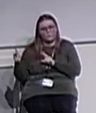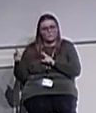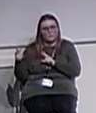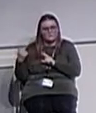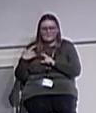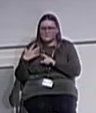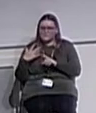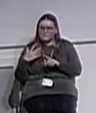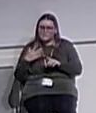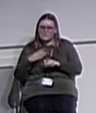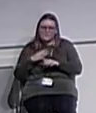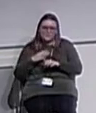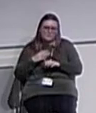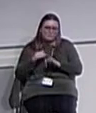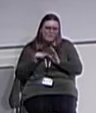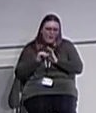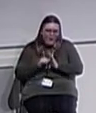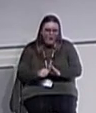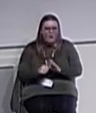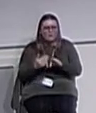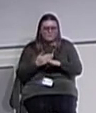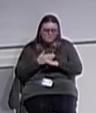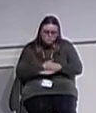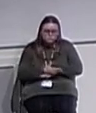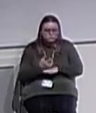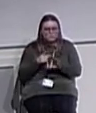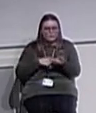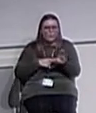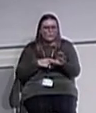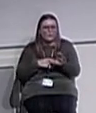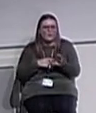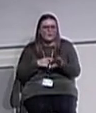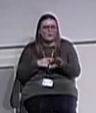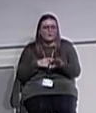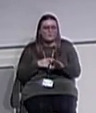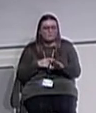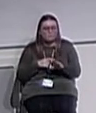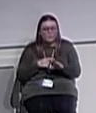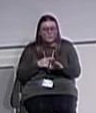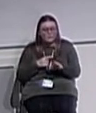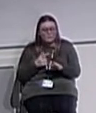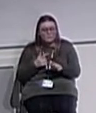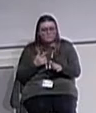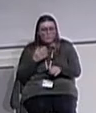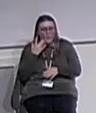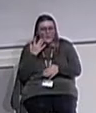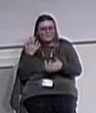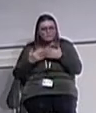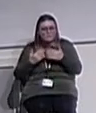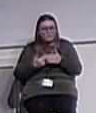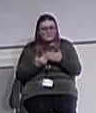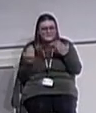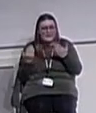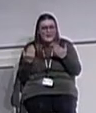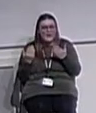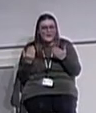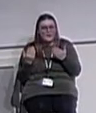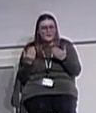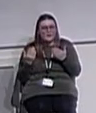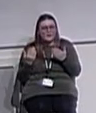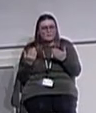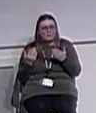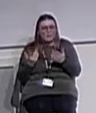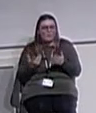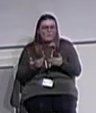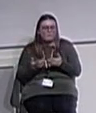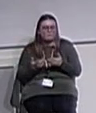to the standard for our first year. And we do find on results day, if people have dropped grades, no matter what A levels they did, we will offer